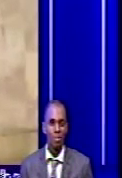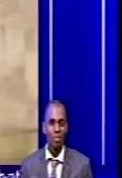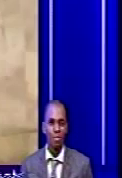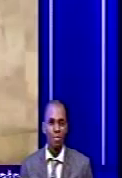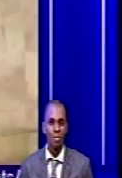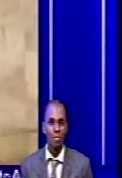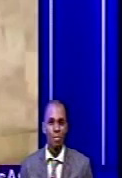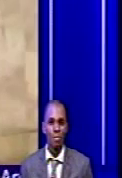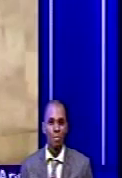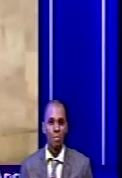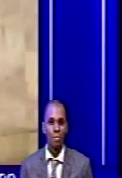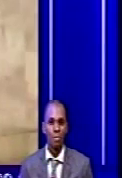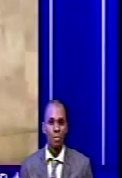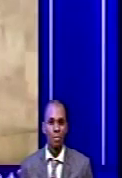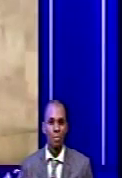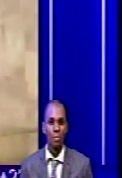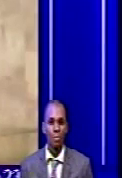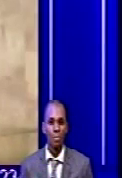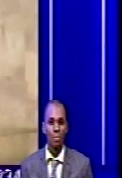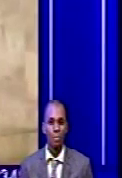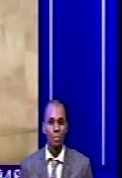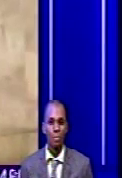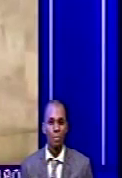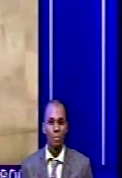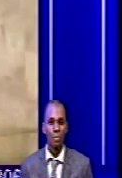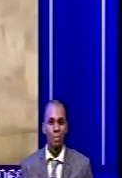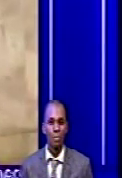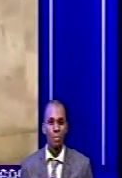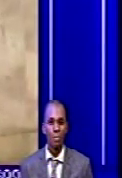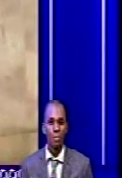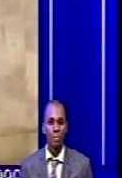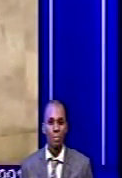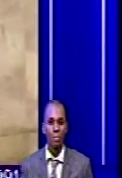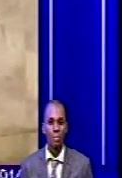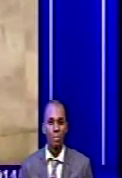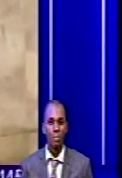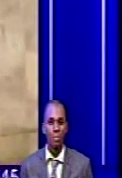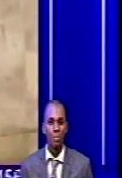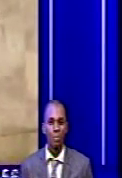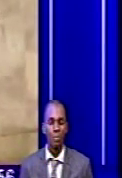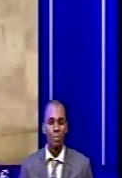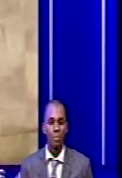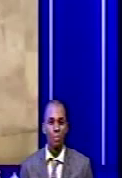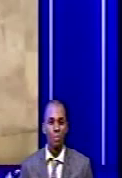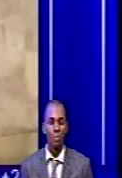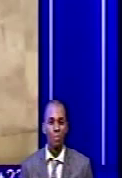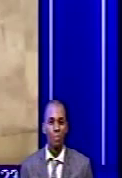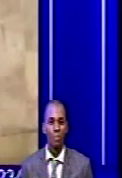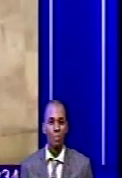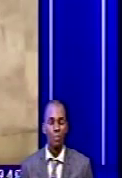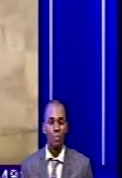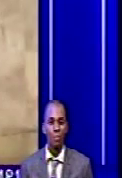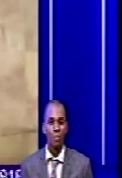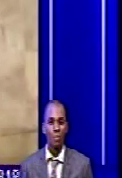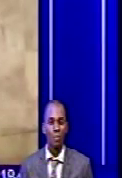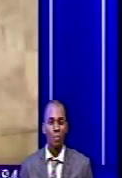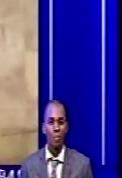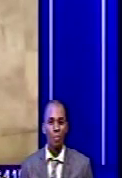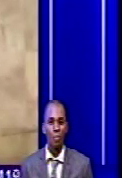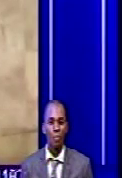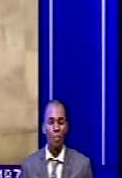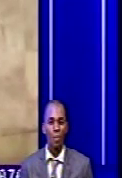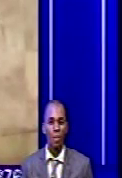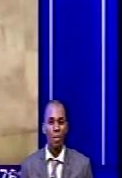And then, after the prayer of the man of God, she connected at